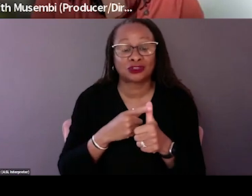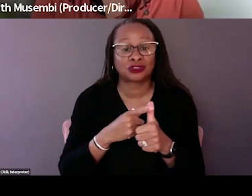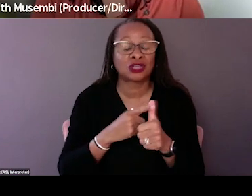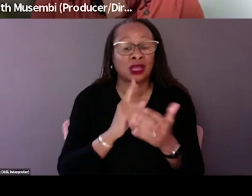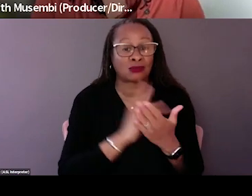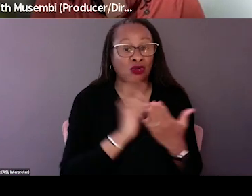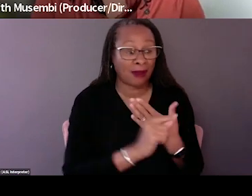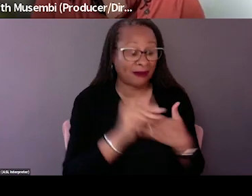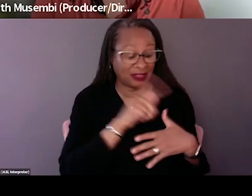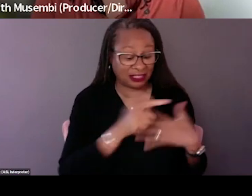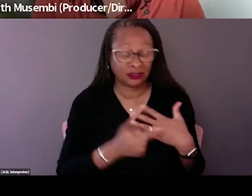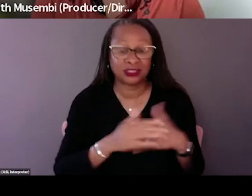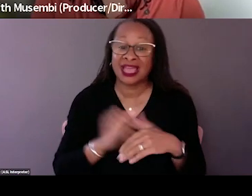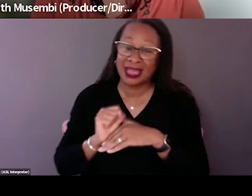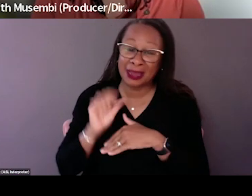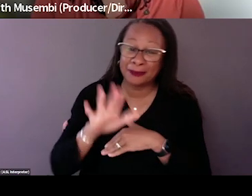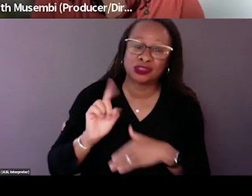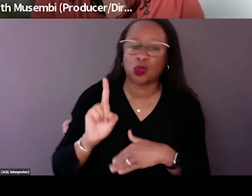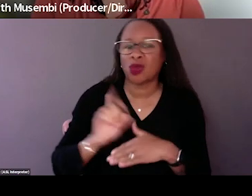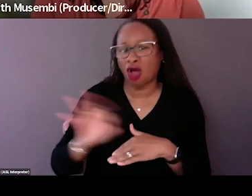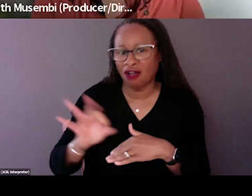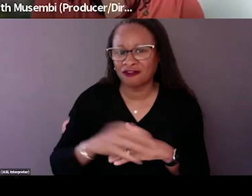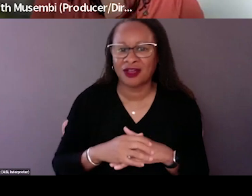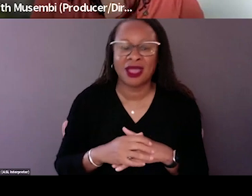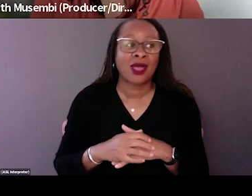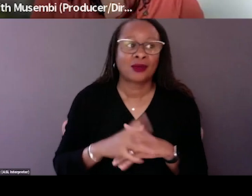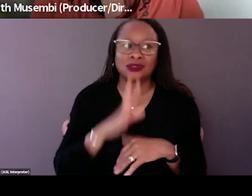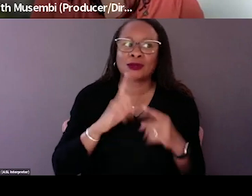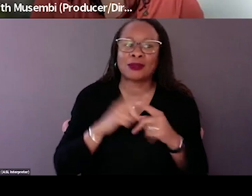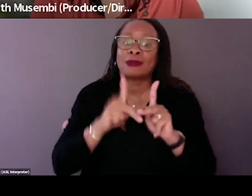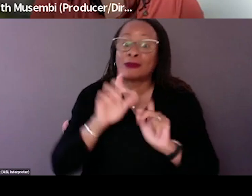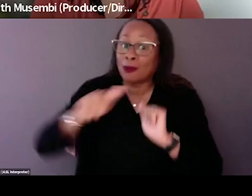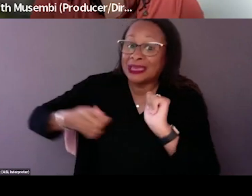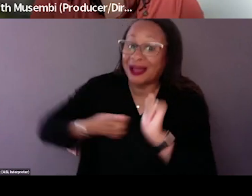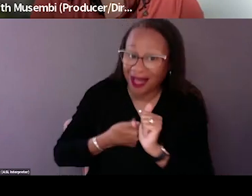so why don't we actually feature the queens behind the camera as well?